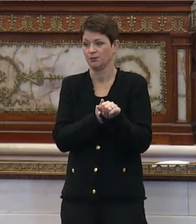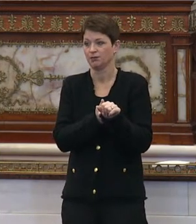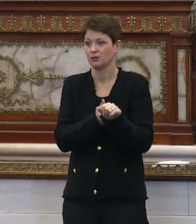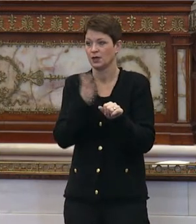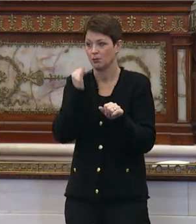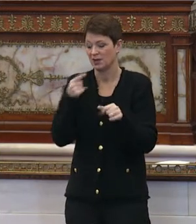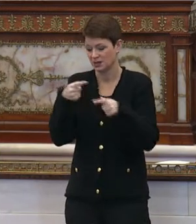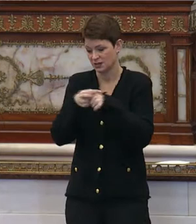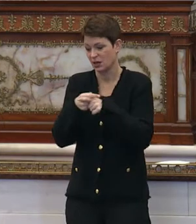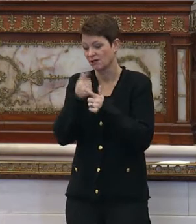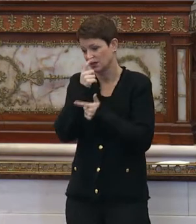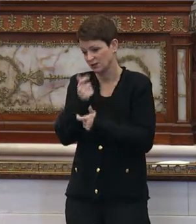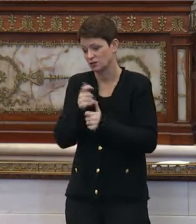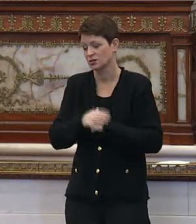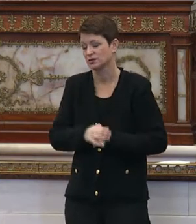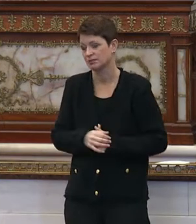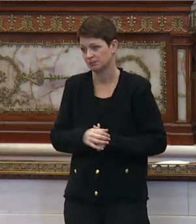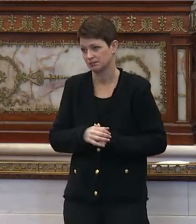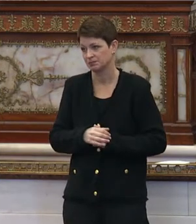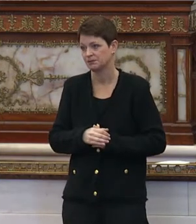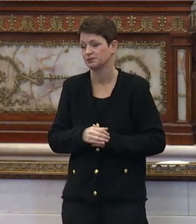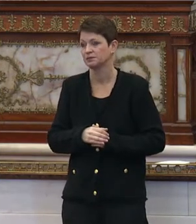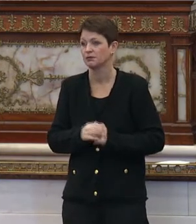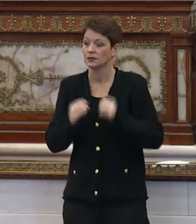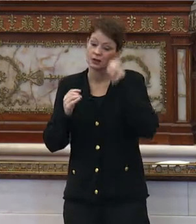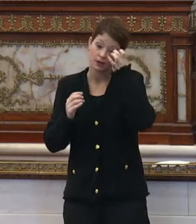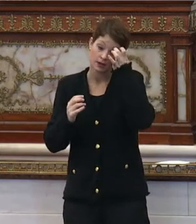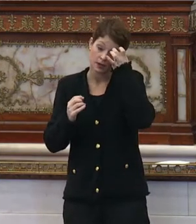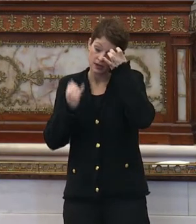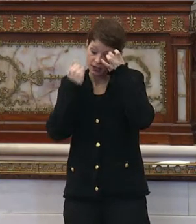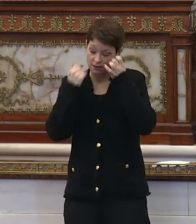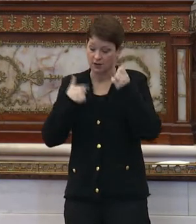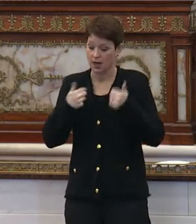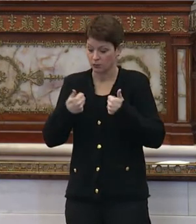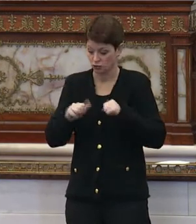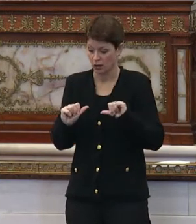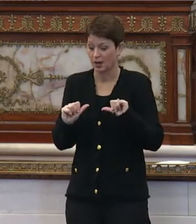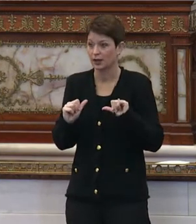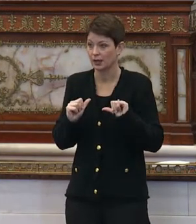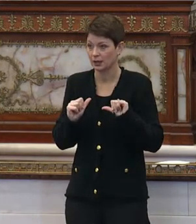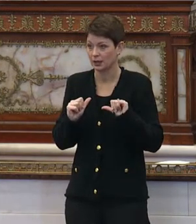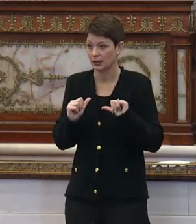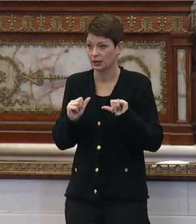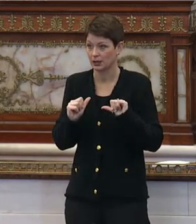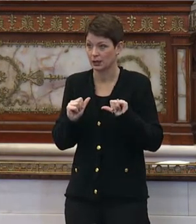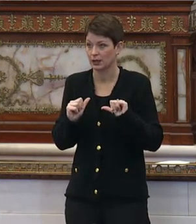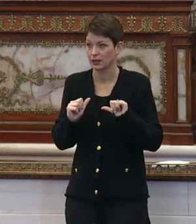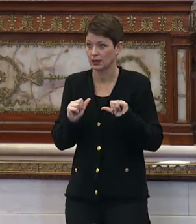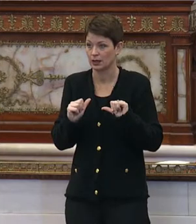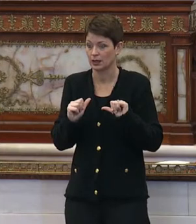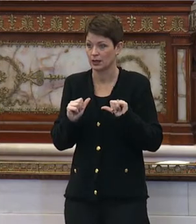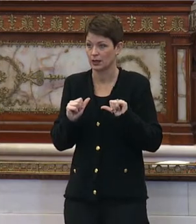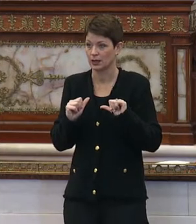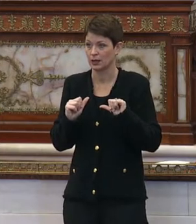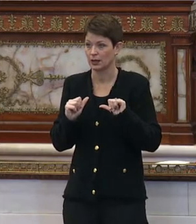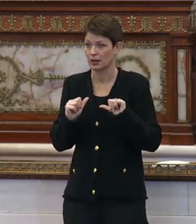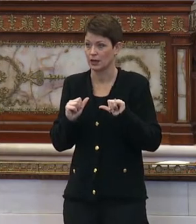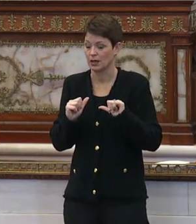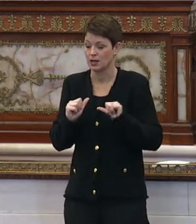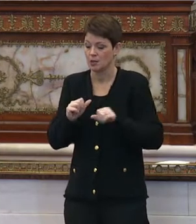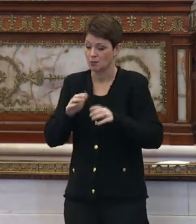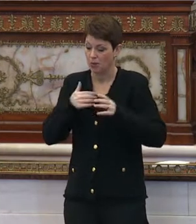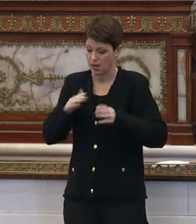is a conflict of interest. If I'm trying, my pressure is to